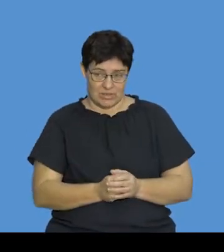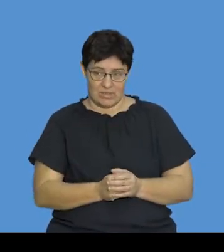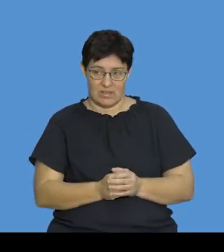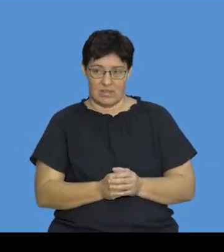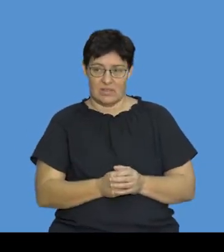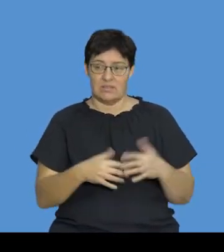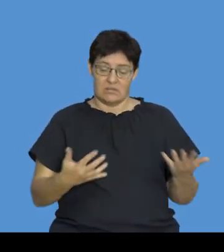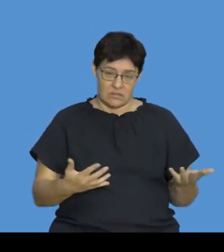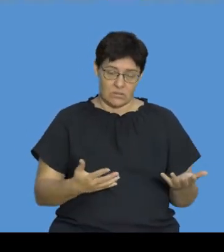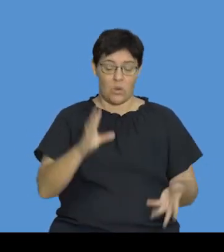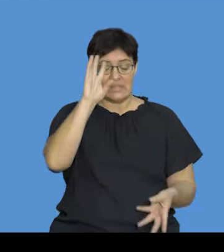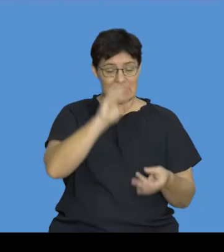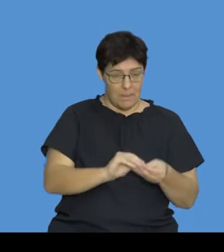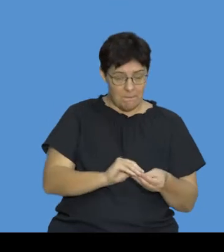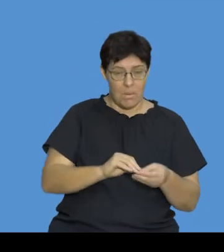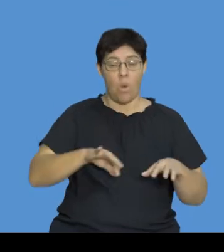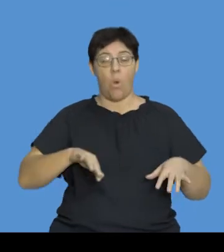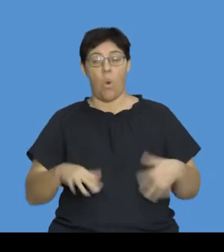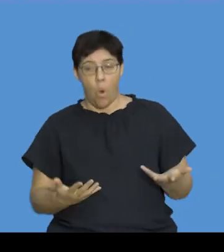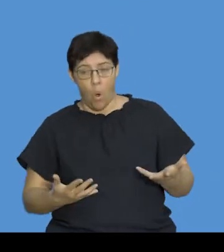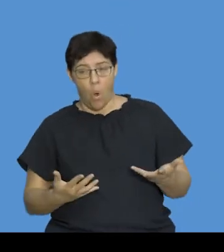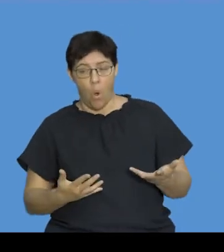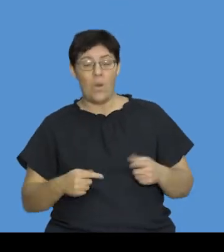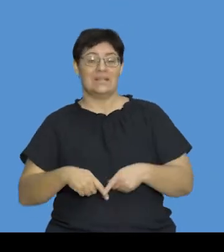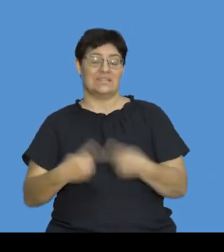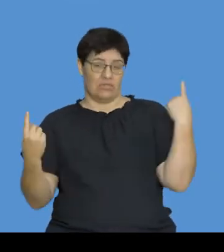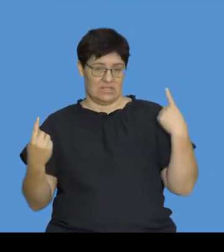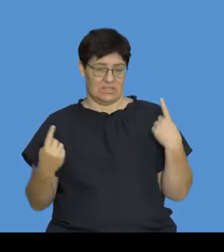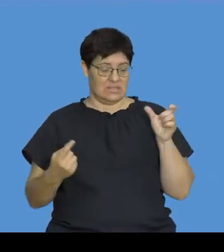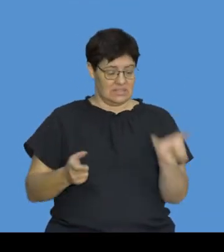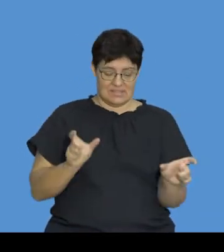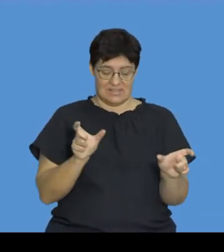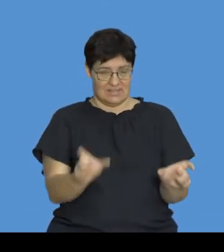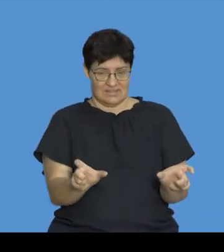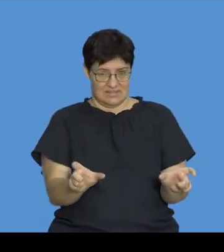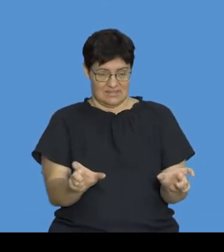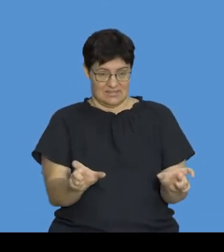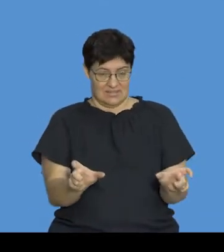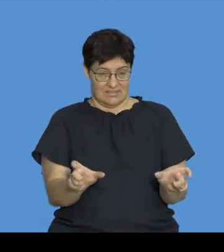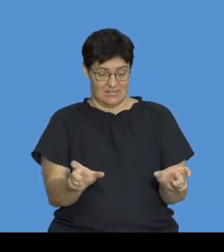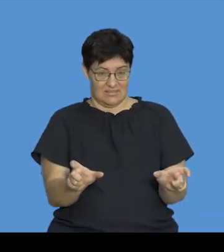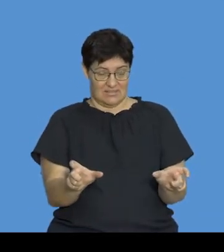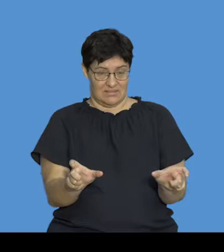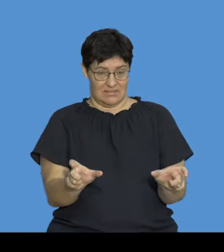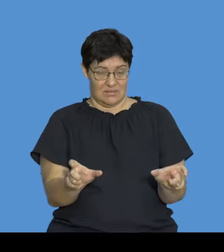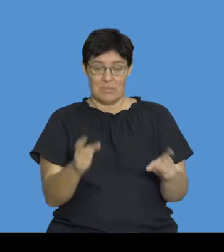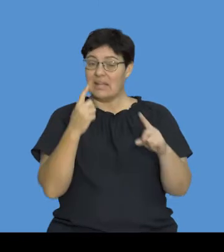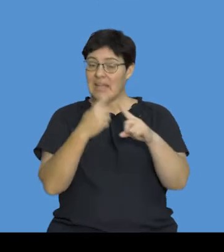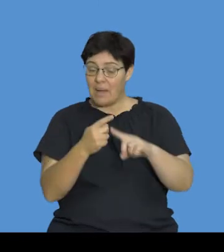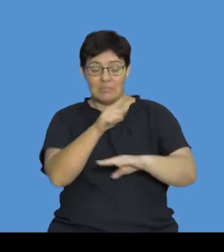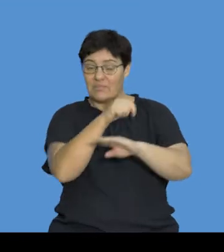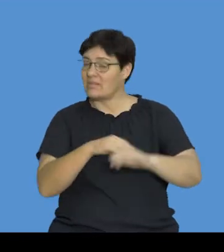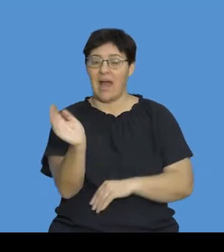either a sum or a difference of two terms, not when you are multiplying or dividing